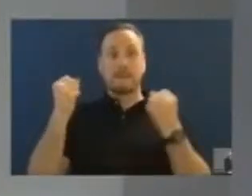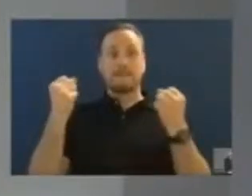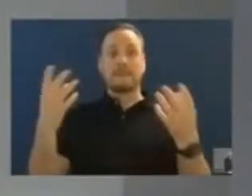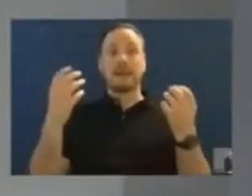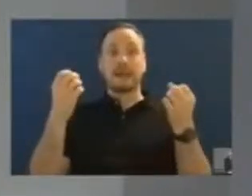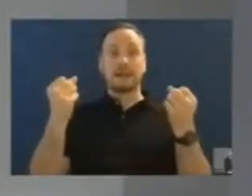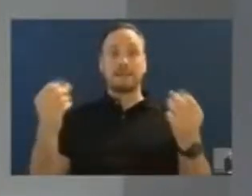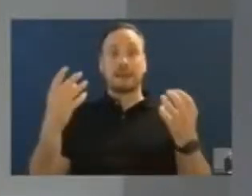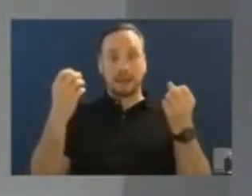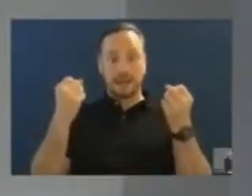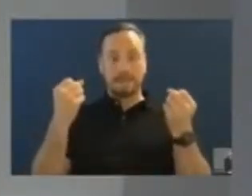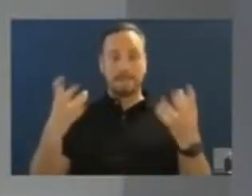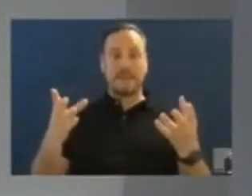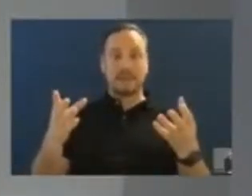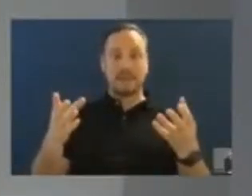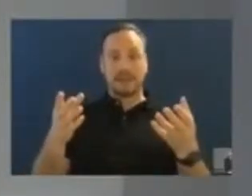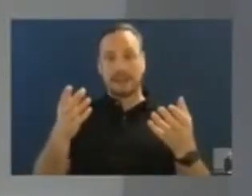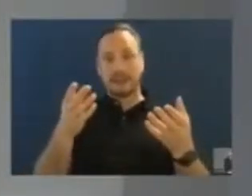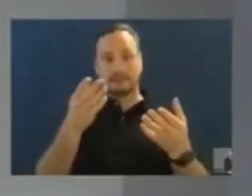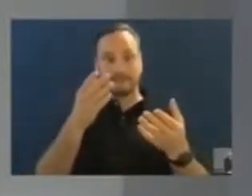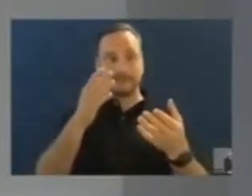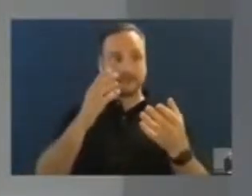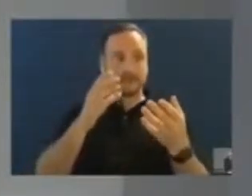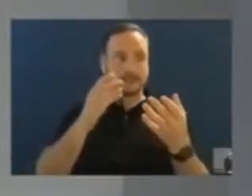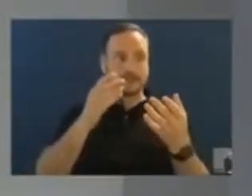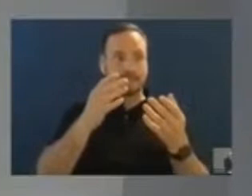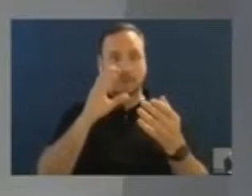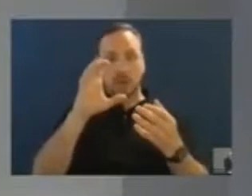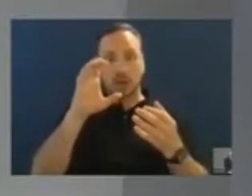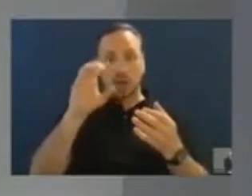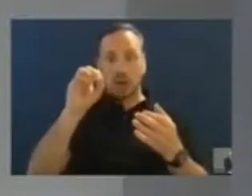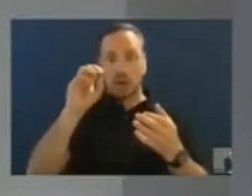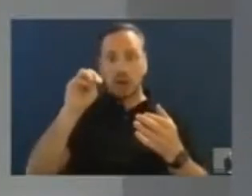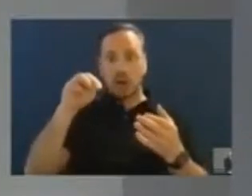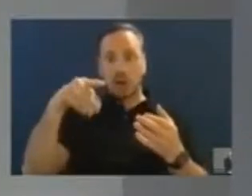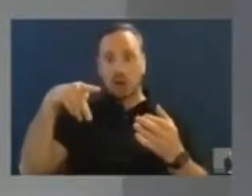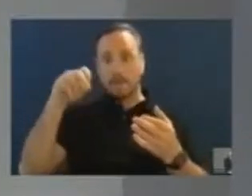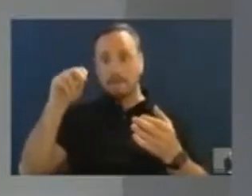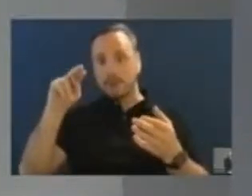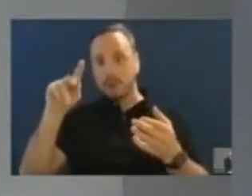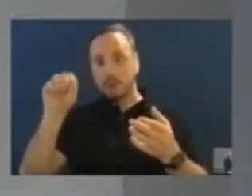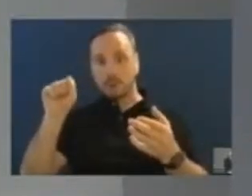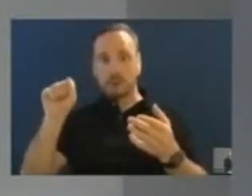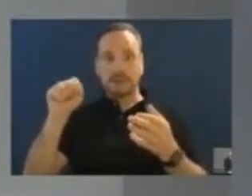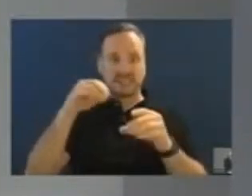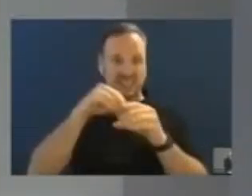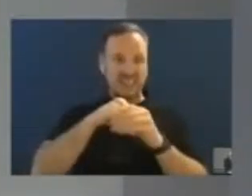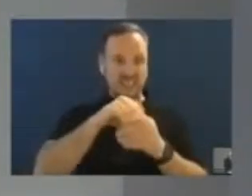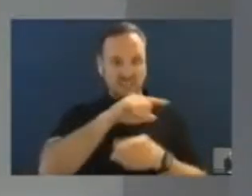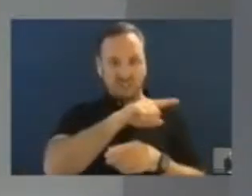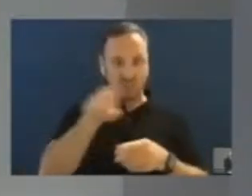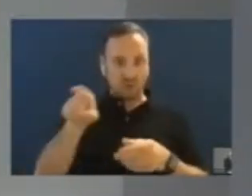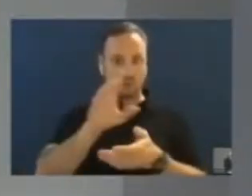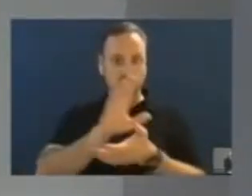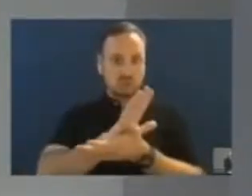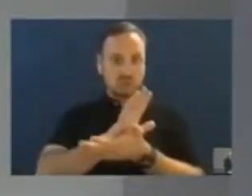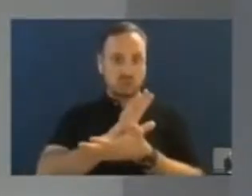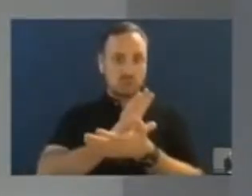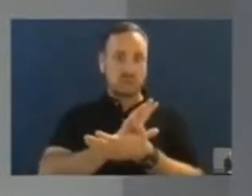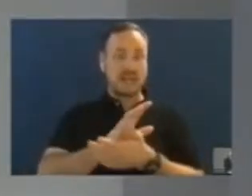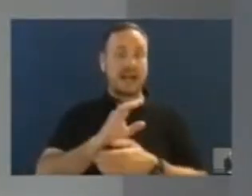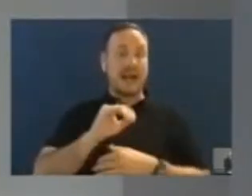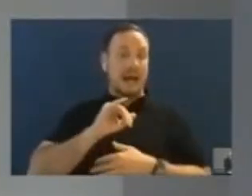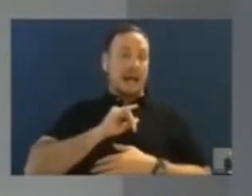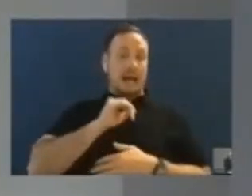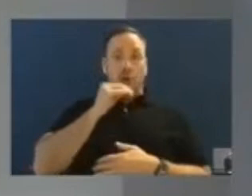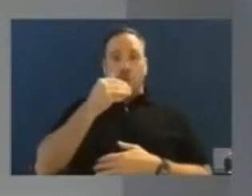within that property for us to take care of. I do not have the exact number, Mr. Strain, of those that are health and safety related right now. I